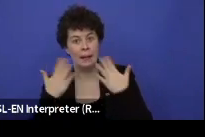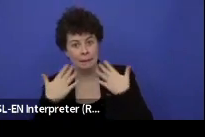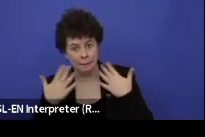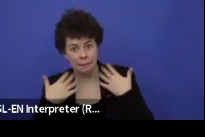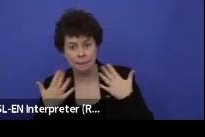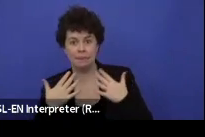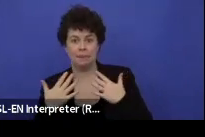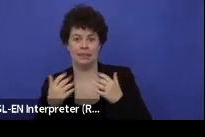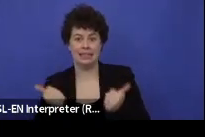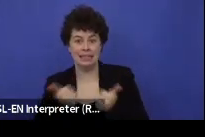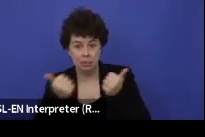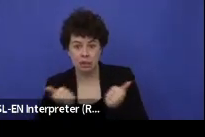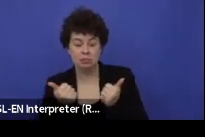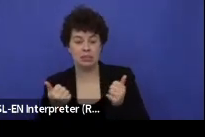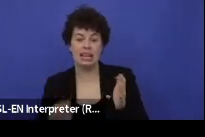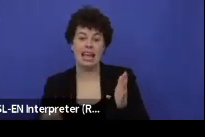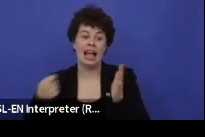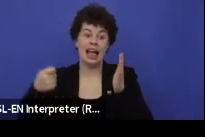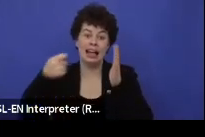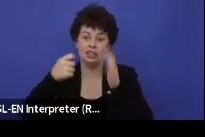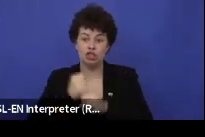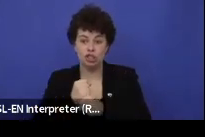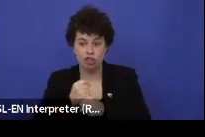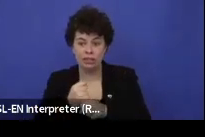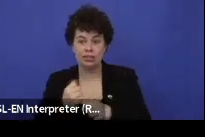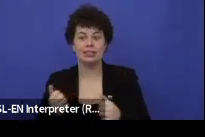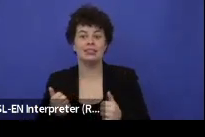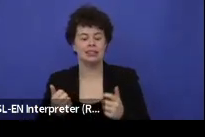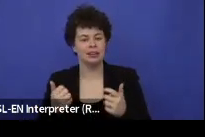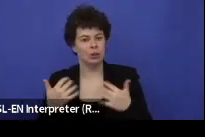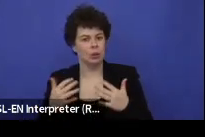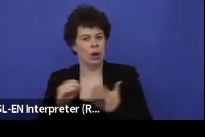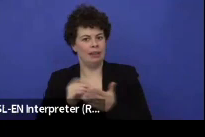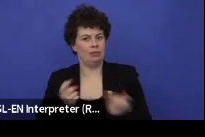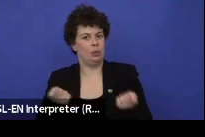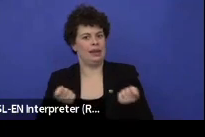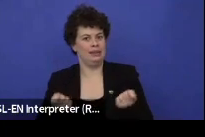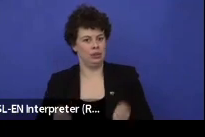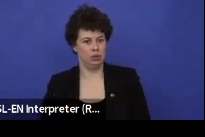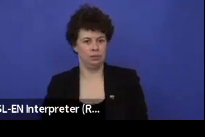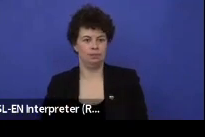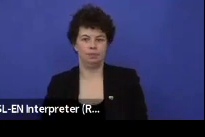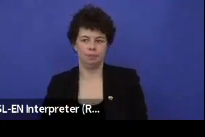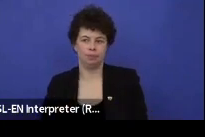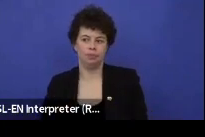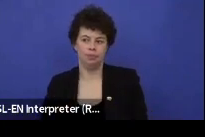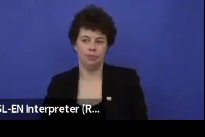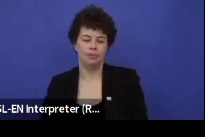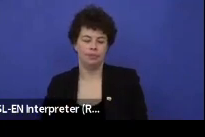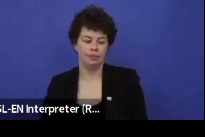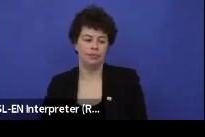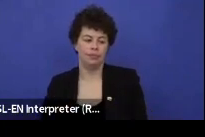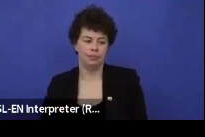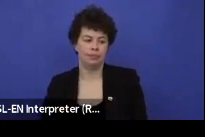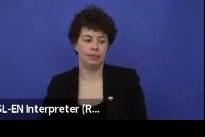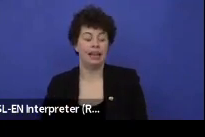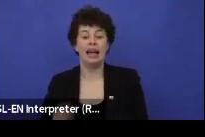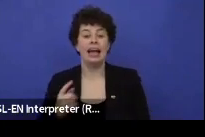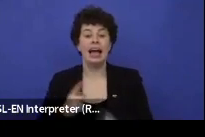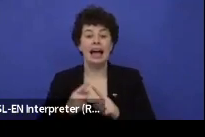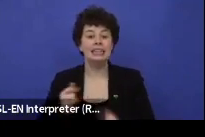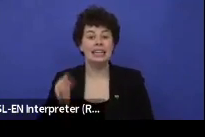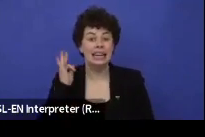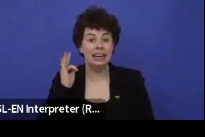stresses. And we can start to see then as well that it is, if you're unprepared for